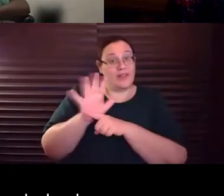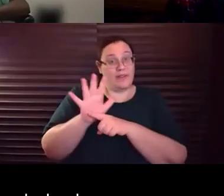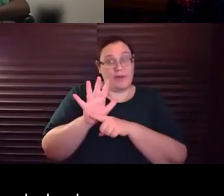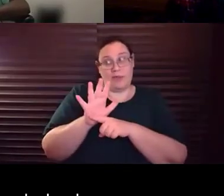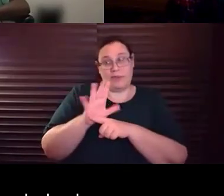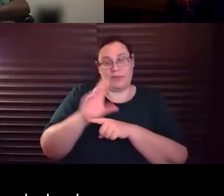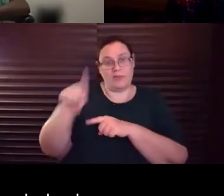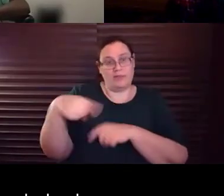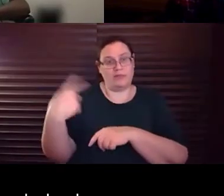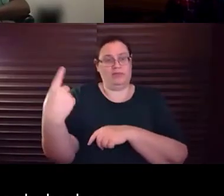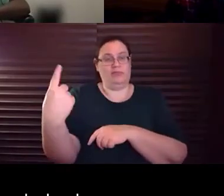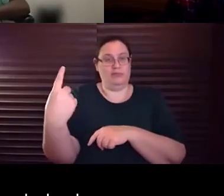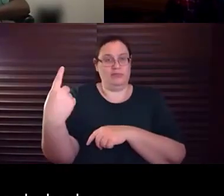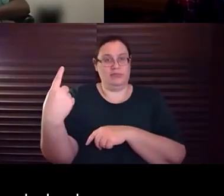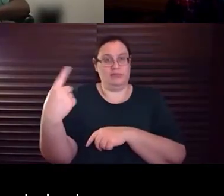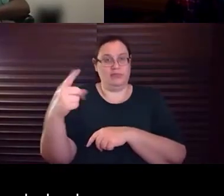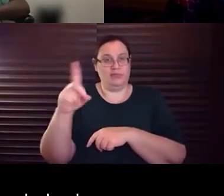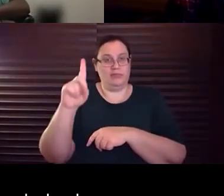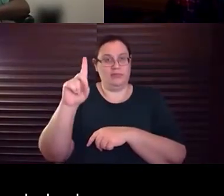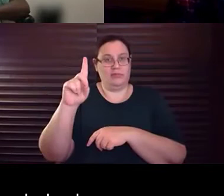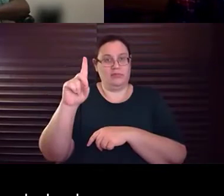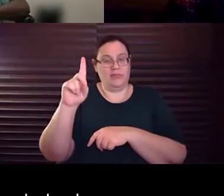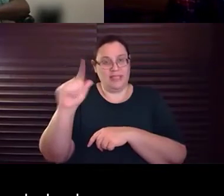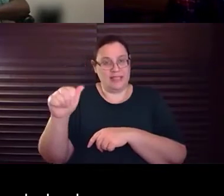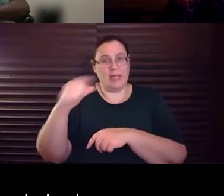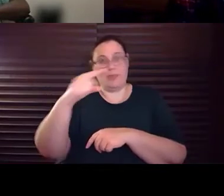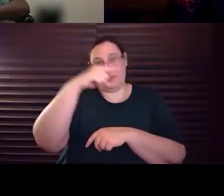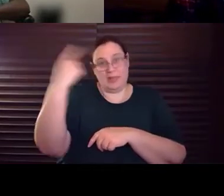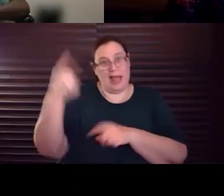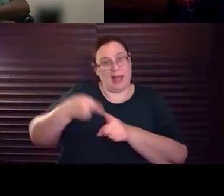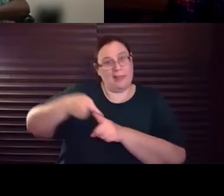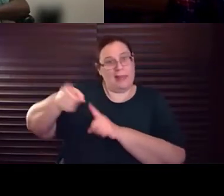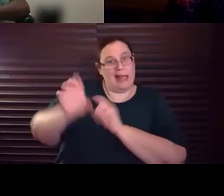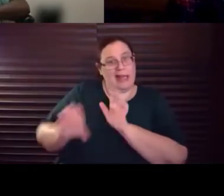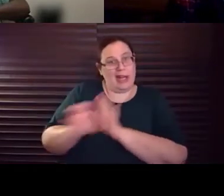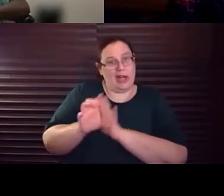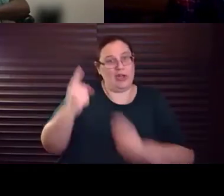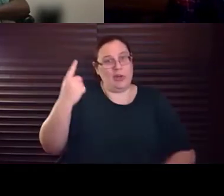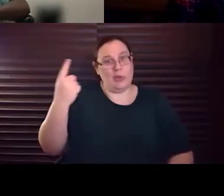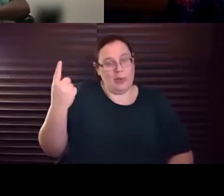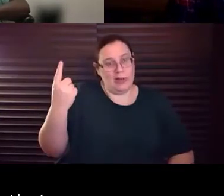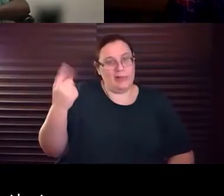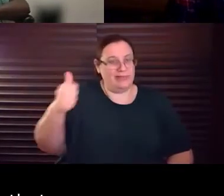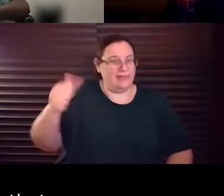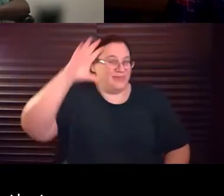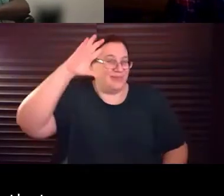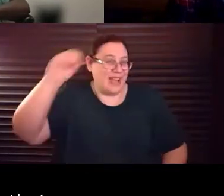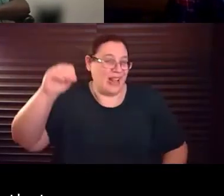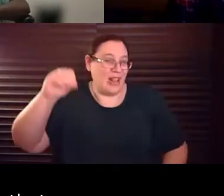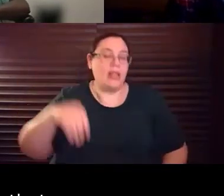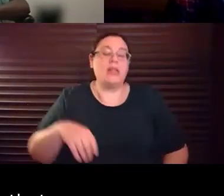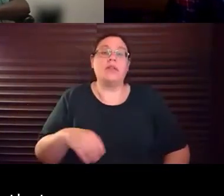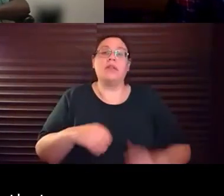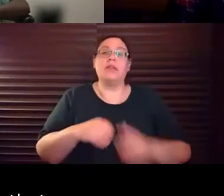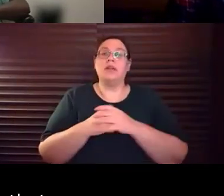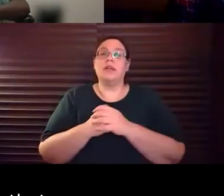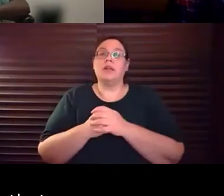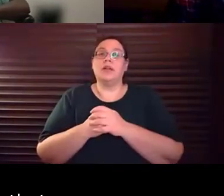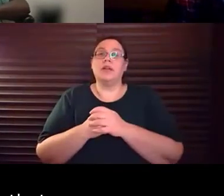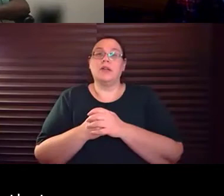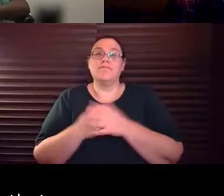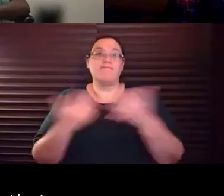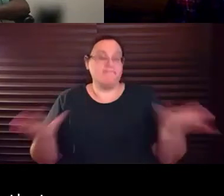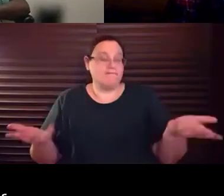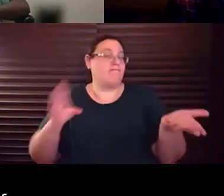one disabled Black main character, who was male. And so I know that,